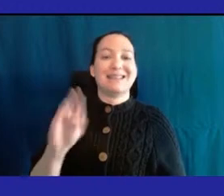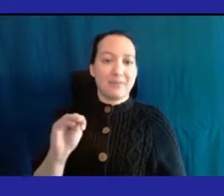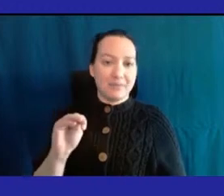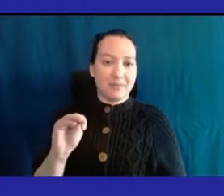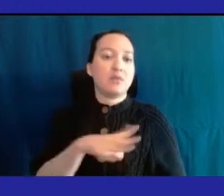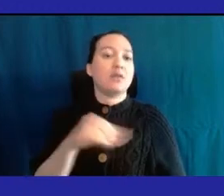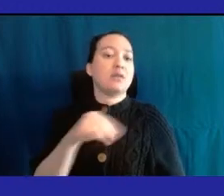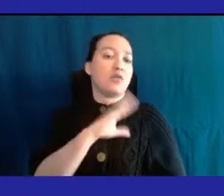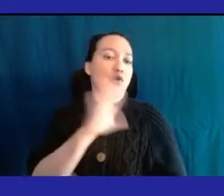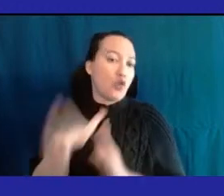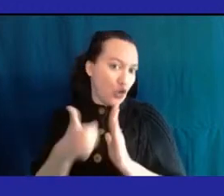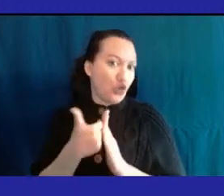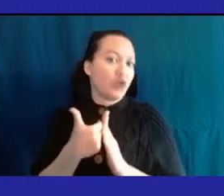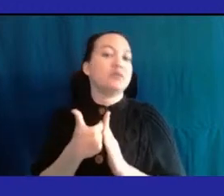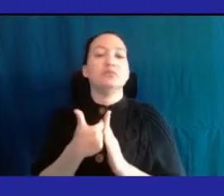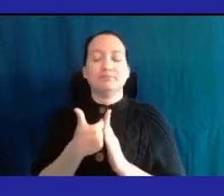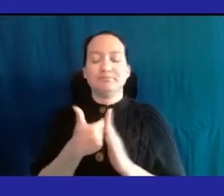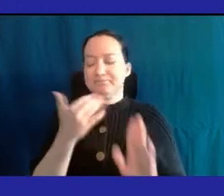of